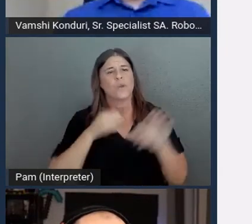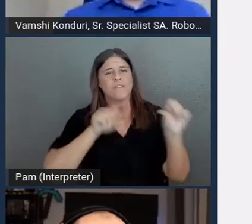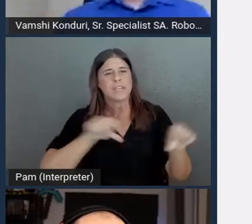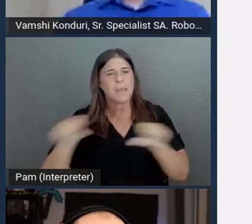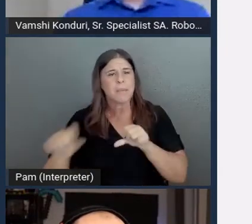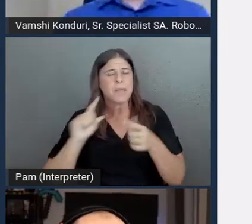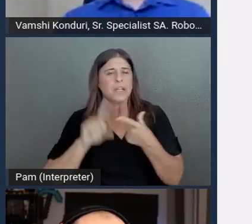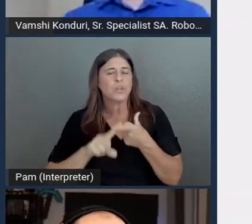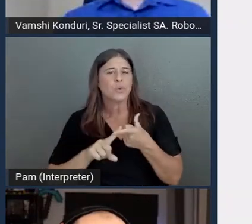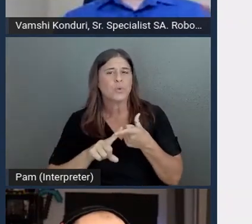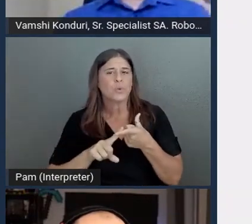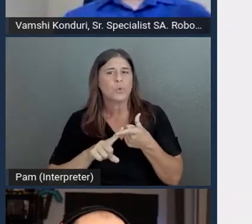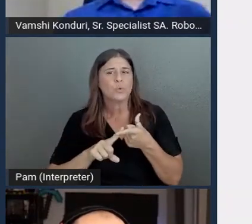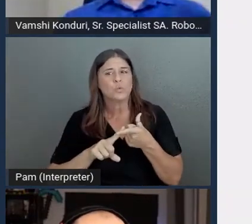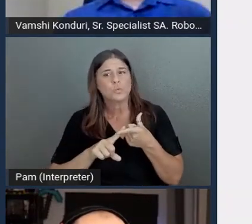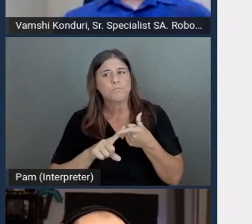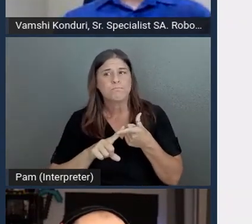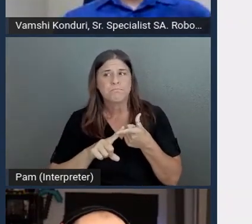to,